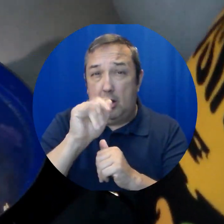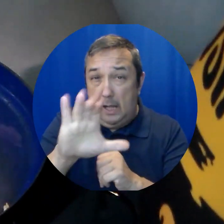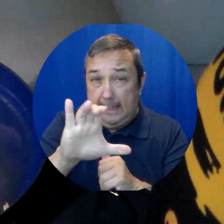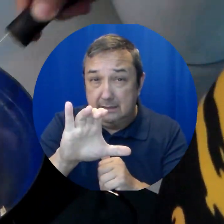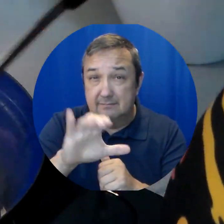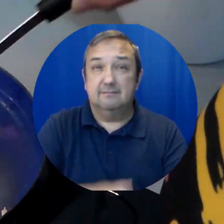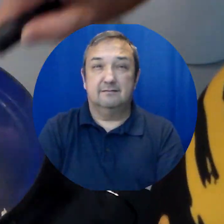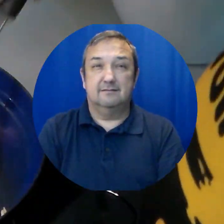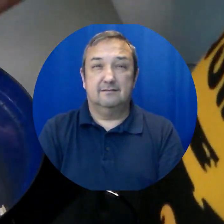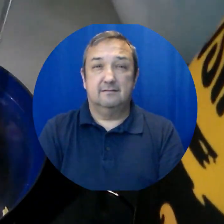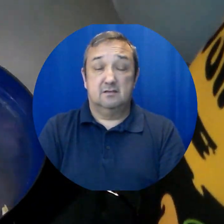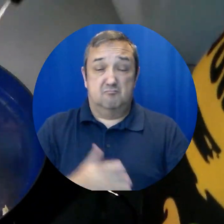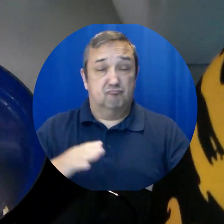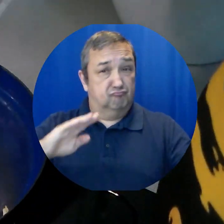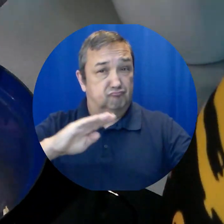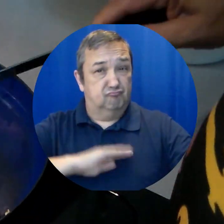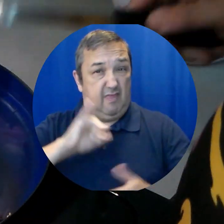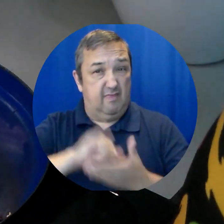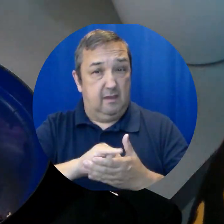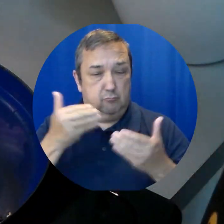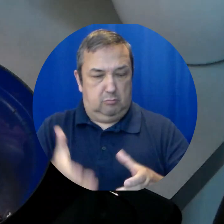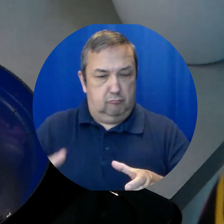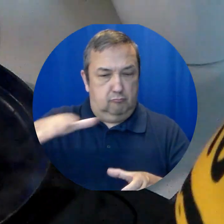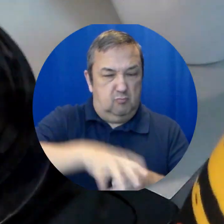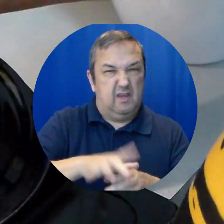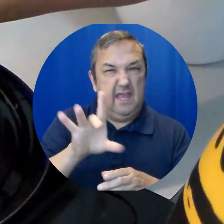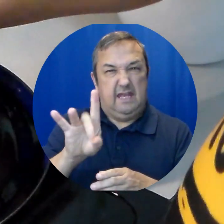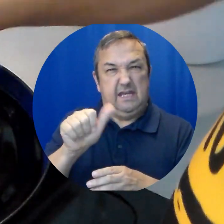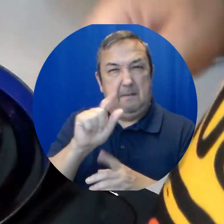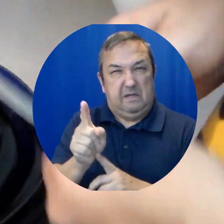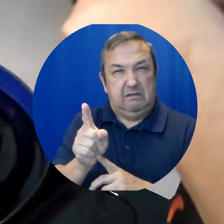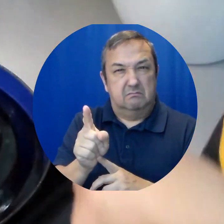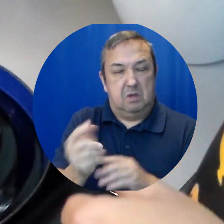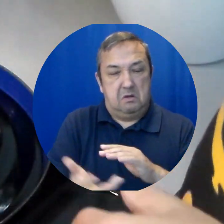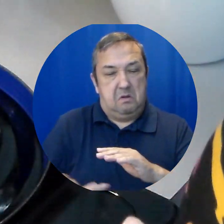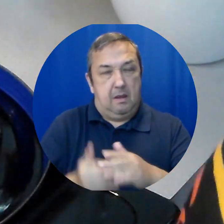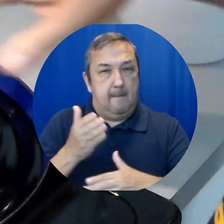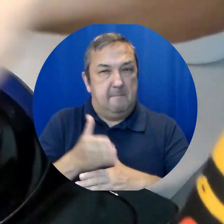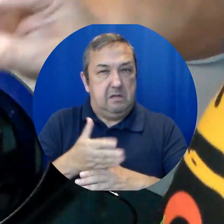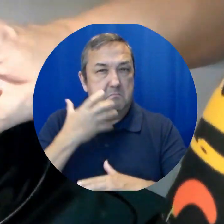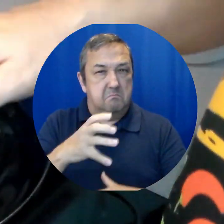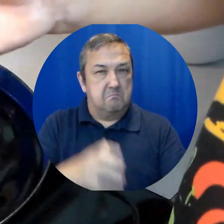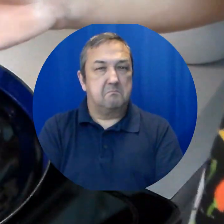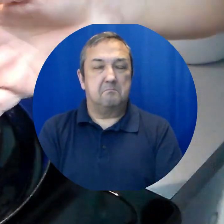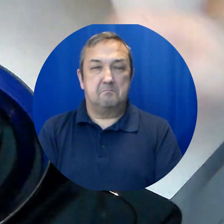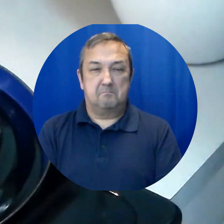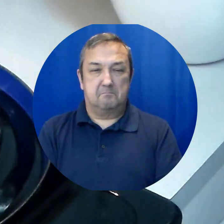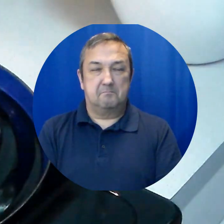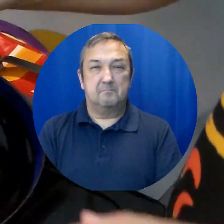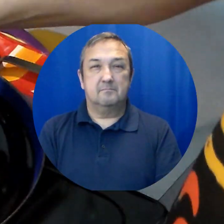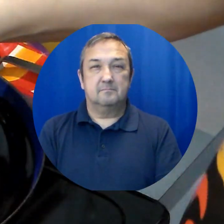the garlic. Once you're happy with that, go ahead and let it sit for about 8 or 10 minutes on a medium heat.